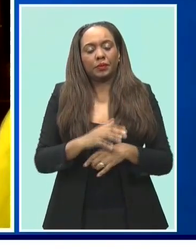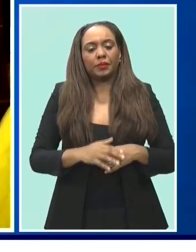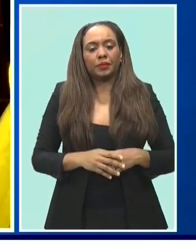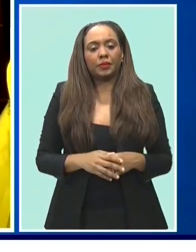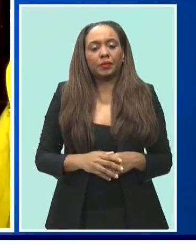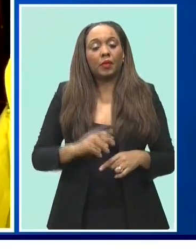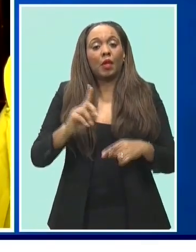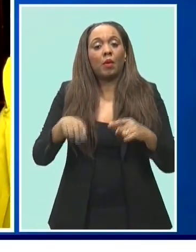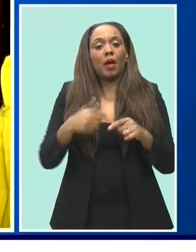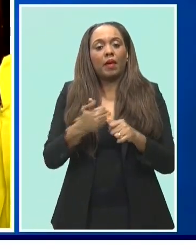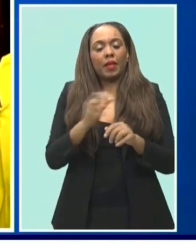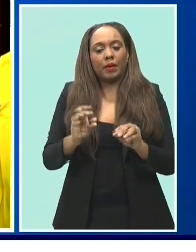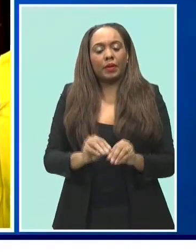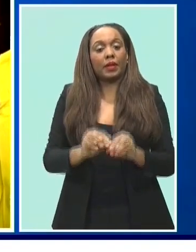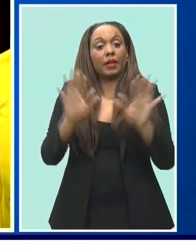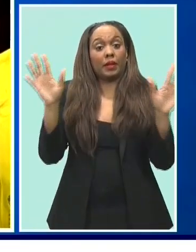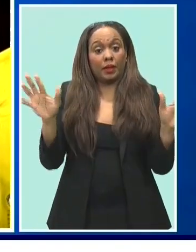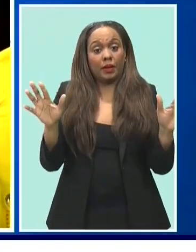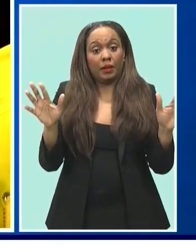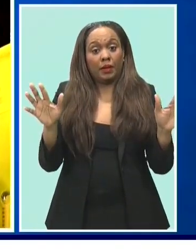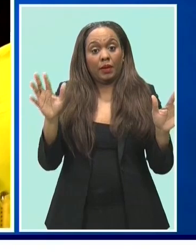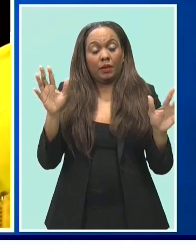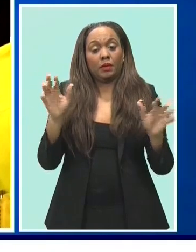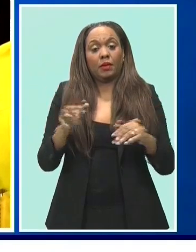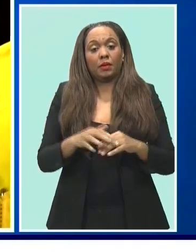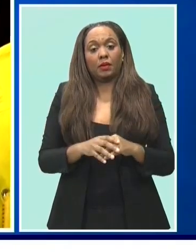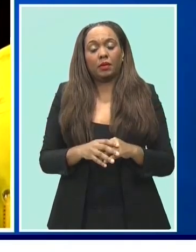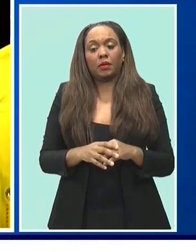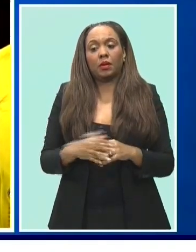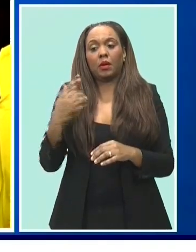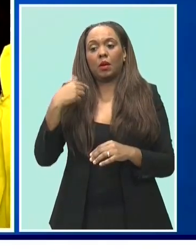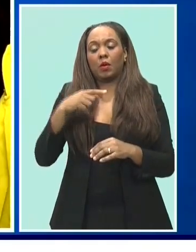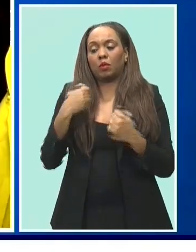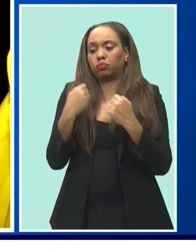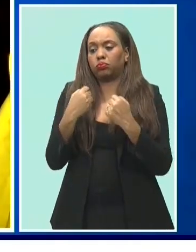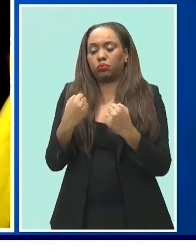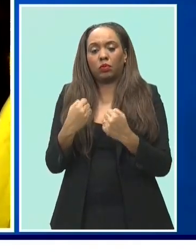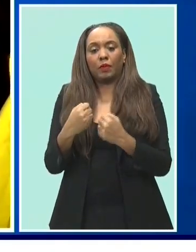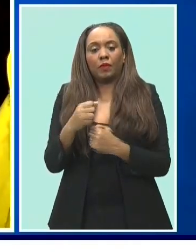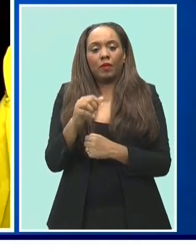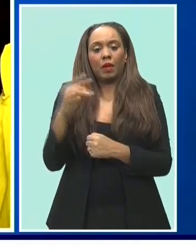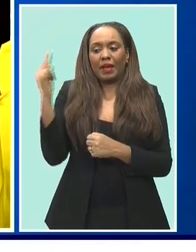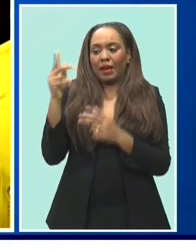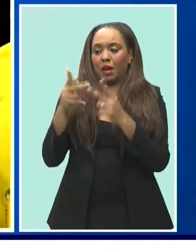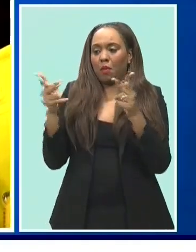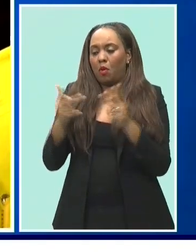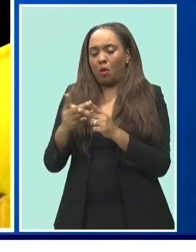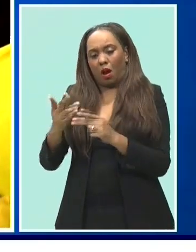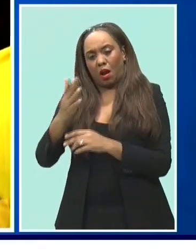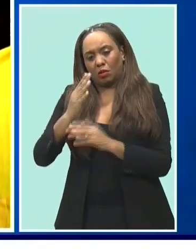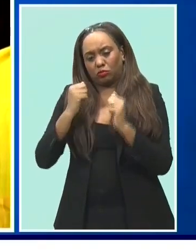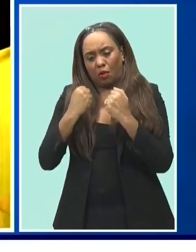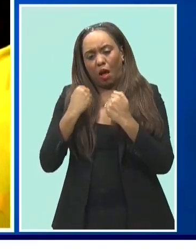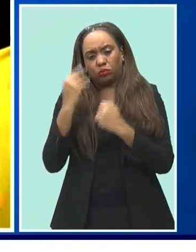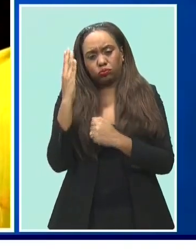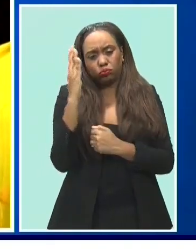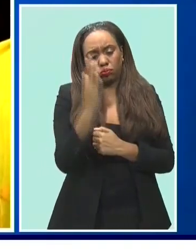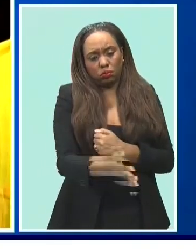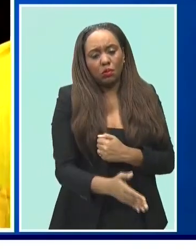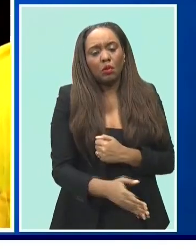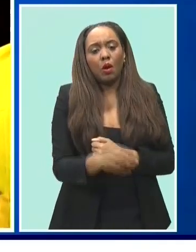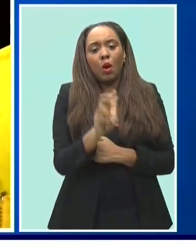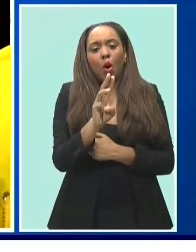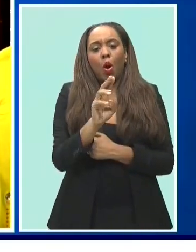services only, then the roads will be cleared from the airport to Warrens, from the airport to the QEH